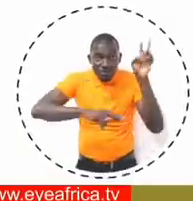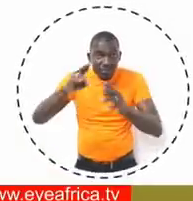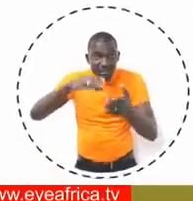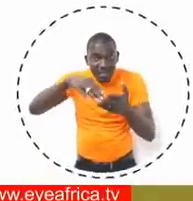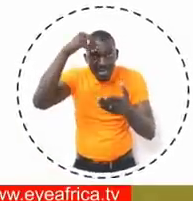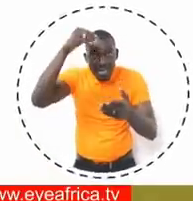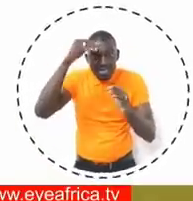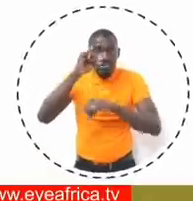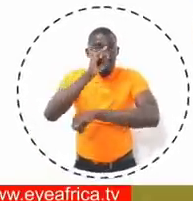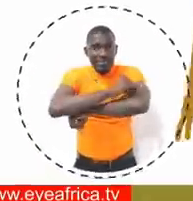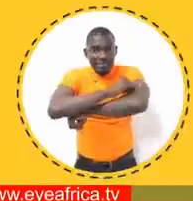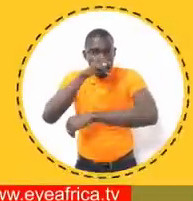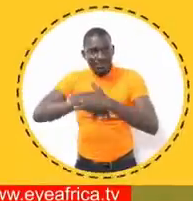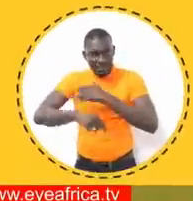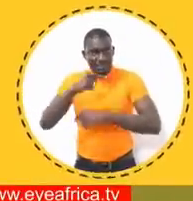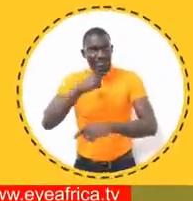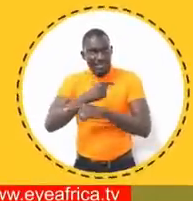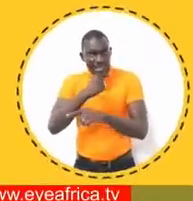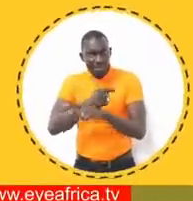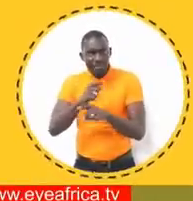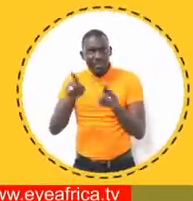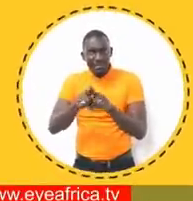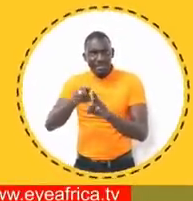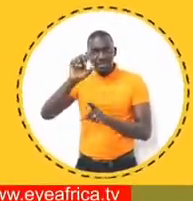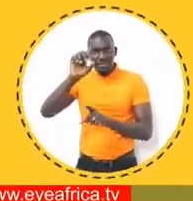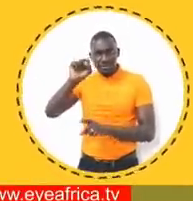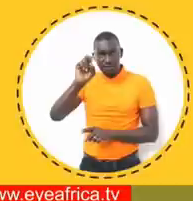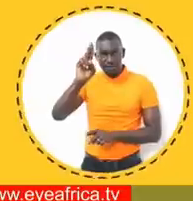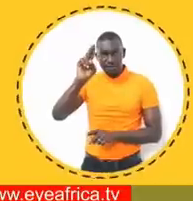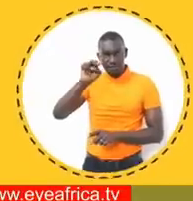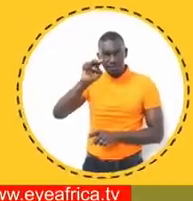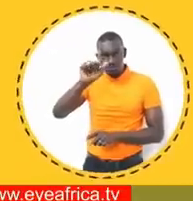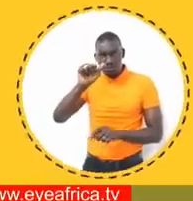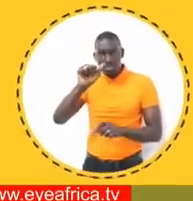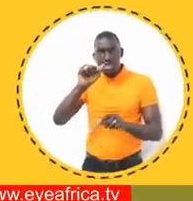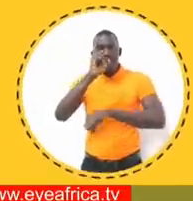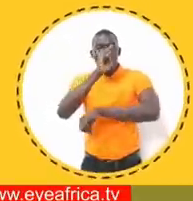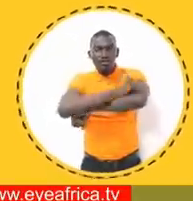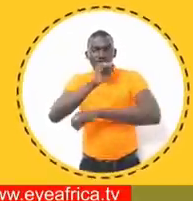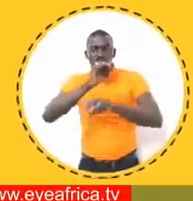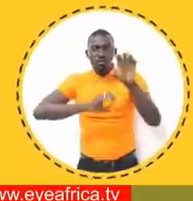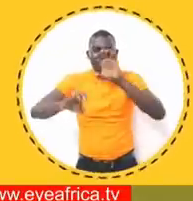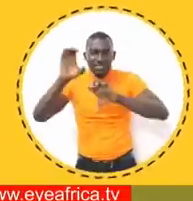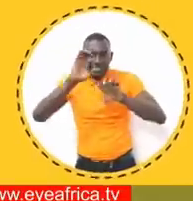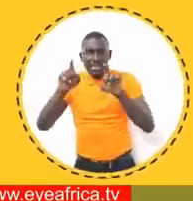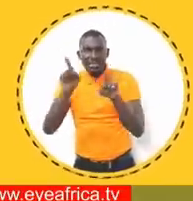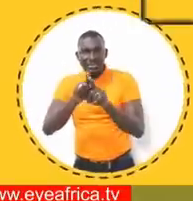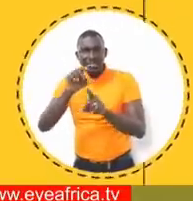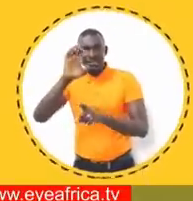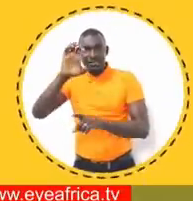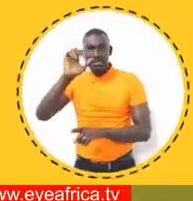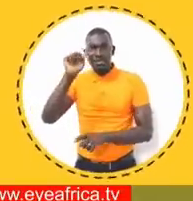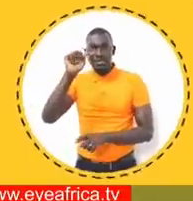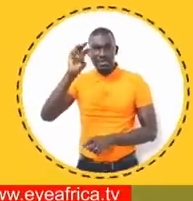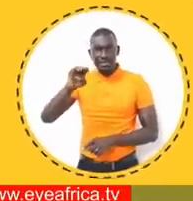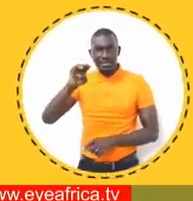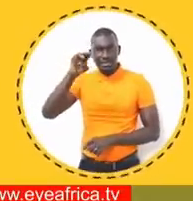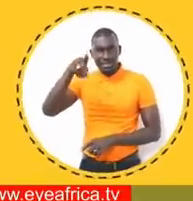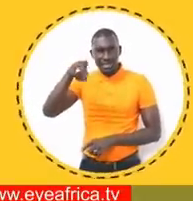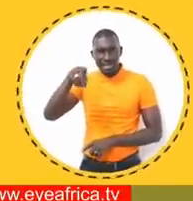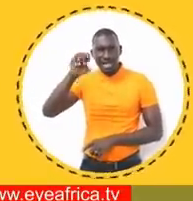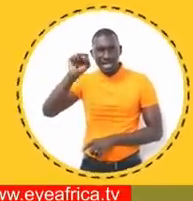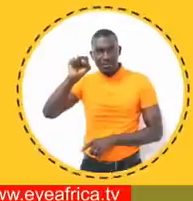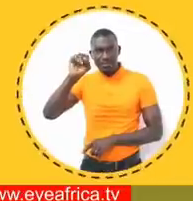IT warang management fo yalo neko karandinkiralbe Gambia Banko Kan ne Minulboko Suna Institute of Science